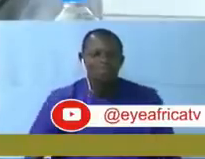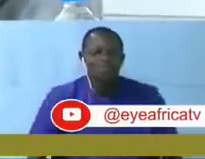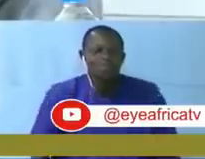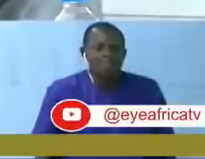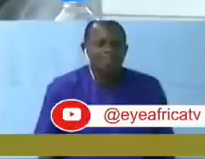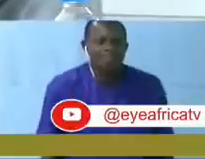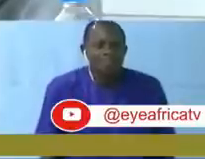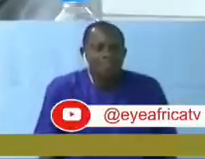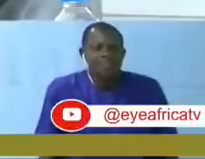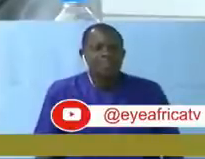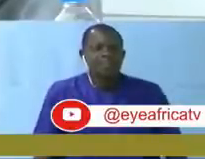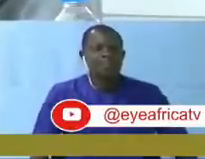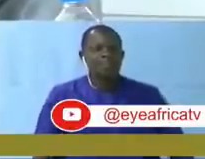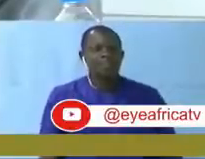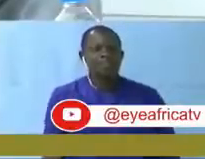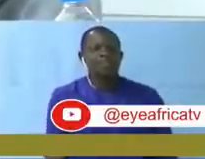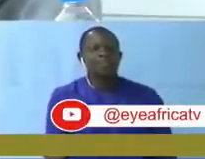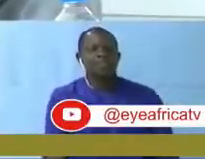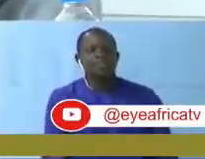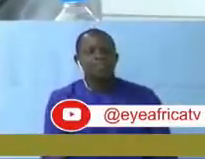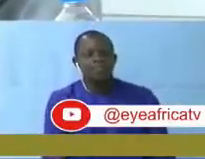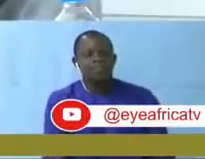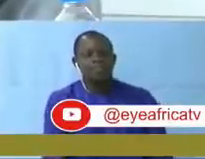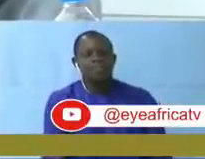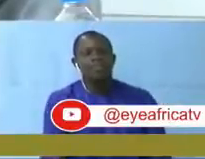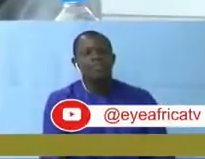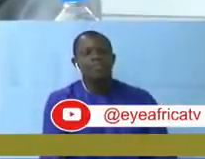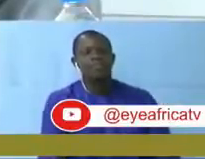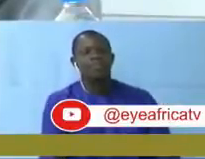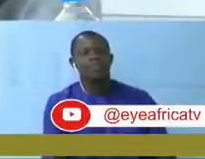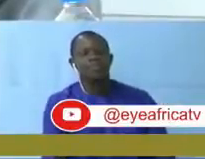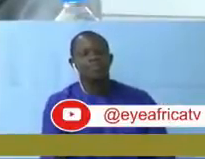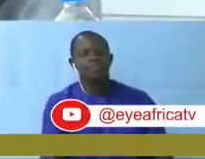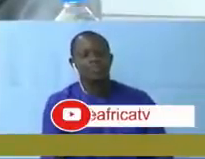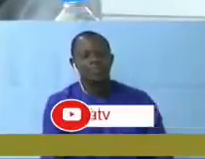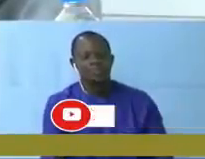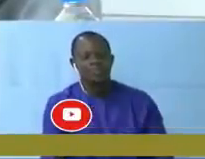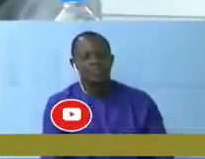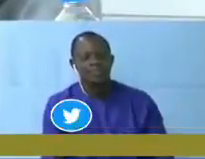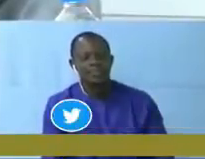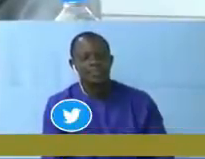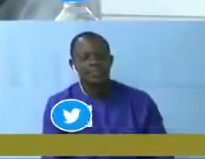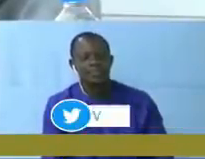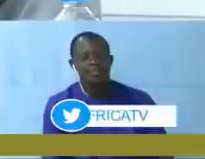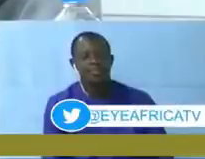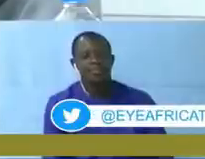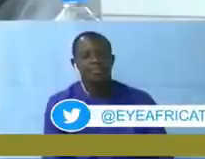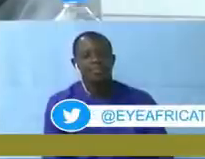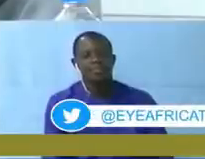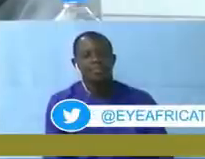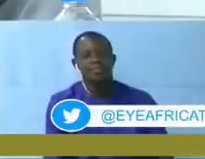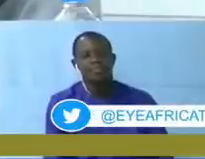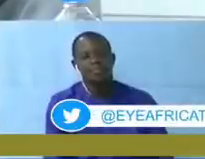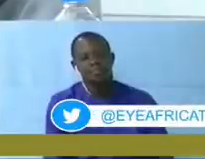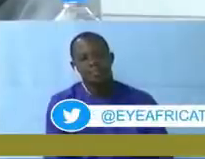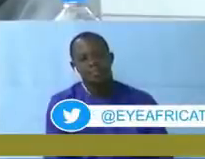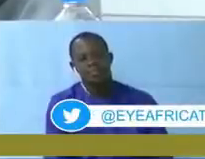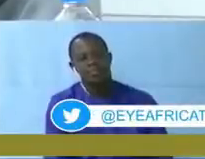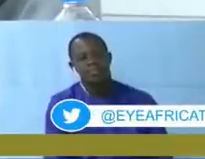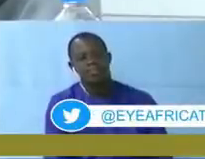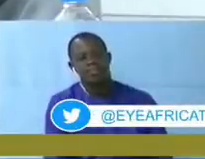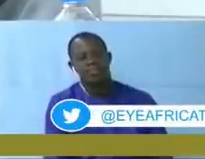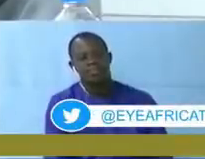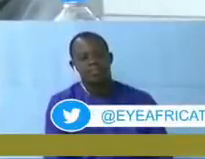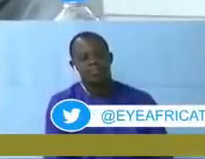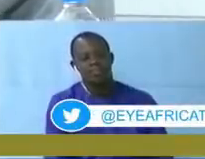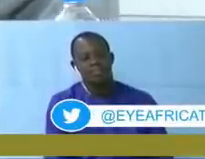ko hamhamba machala chowali lawa binga hamne mamlere umidi dohe bona dina muna wahne yo muna la joh